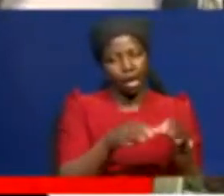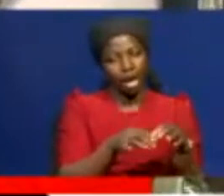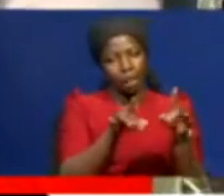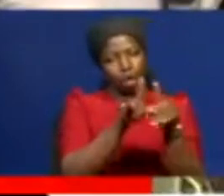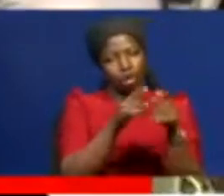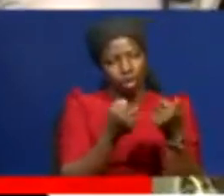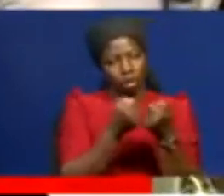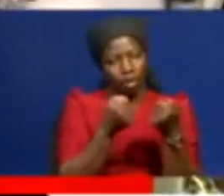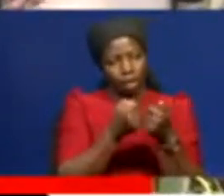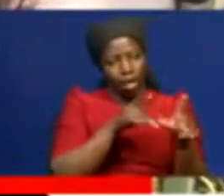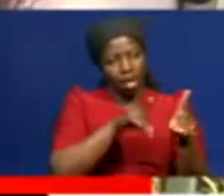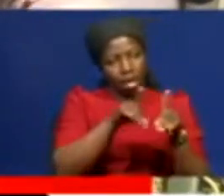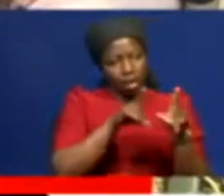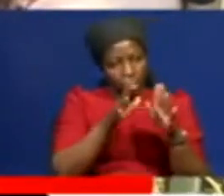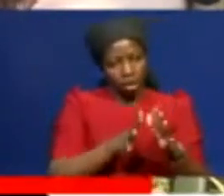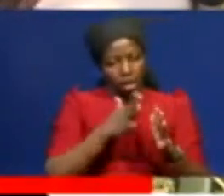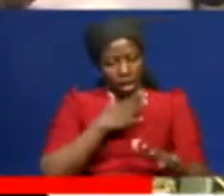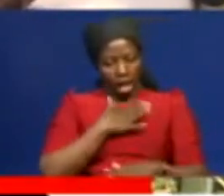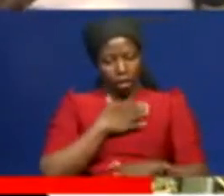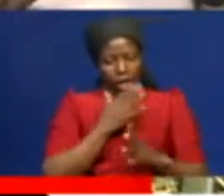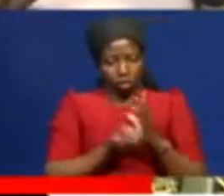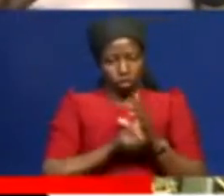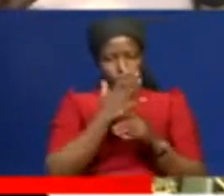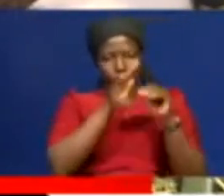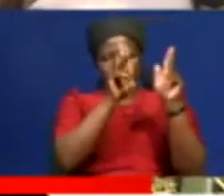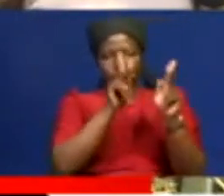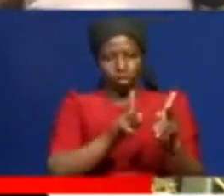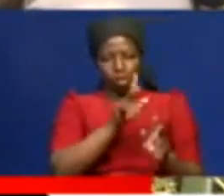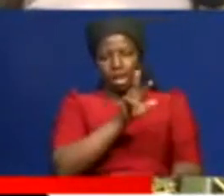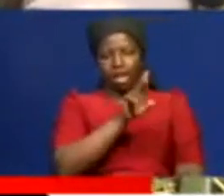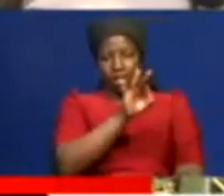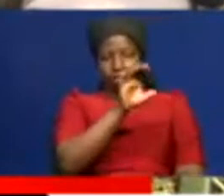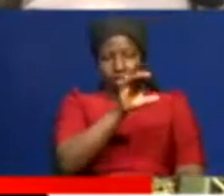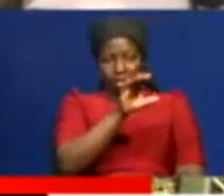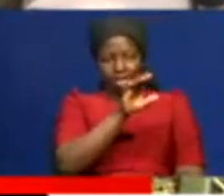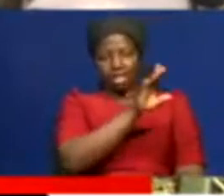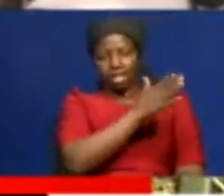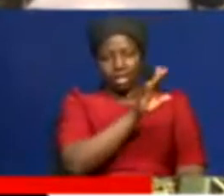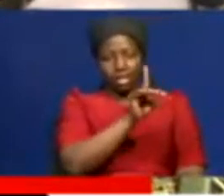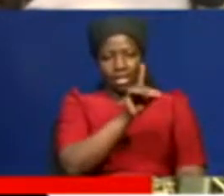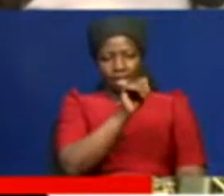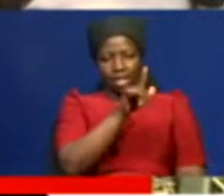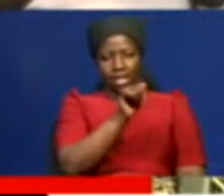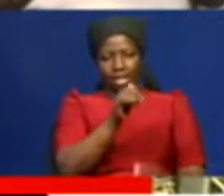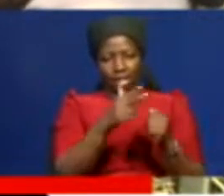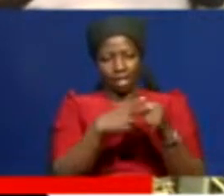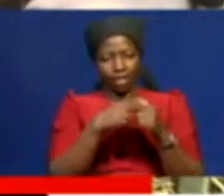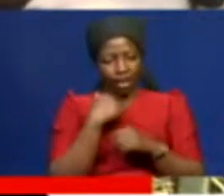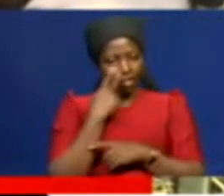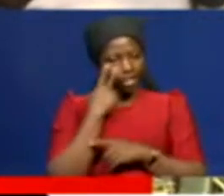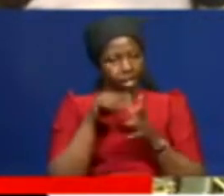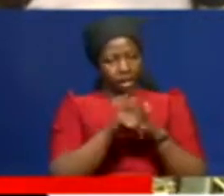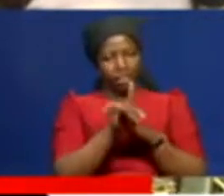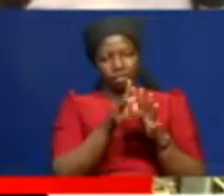a tournament director, ours is to grow Kisumu RFC, and we've Dala Sevens, and we've seen it grow in leaps and bounds.